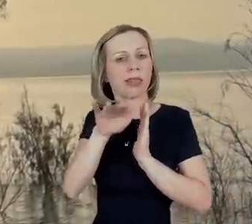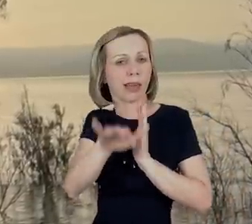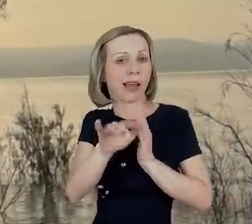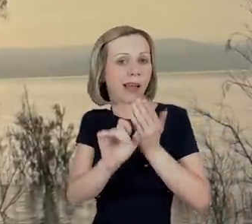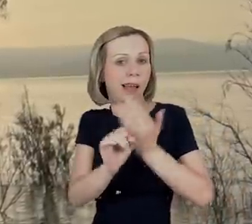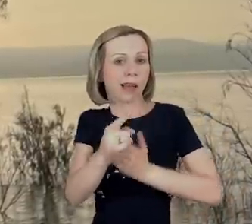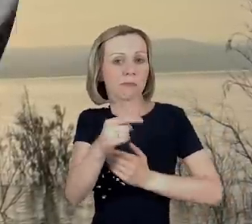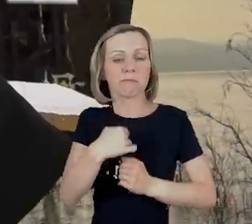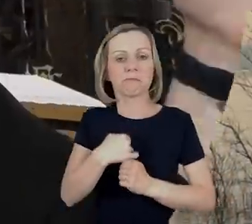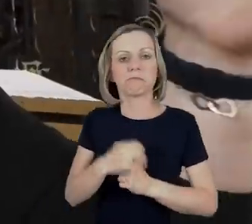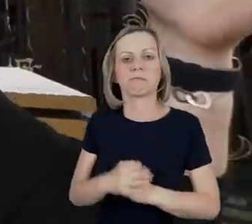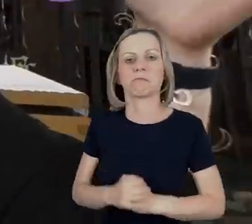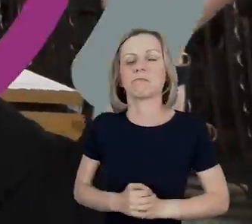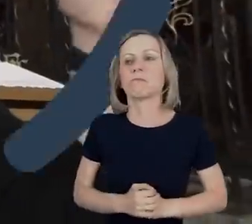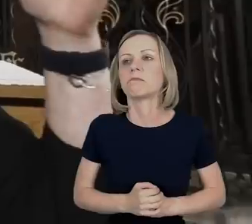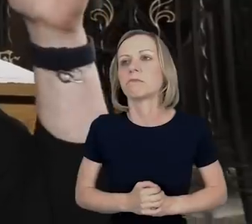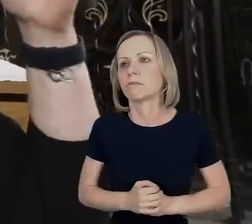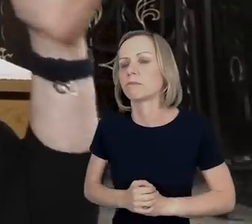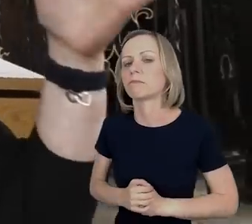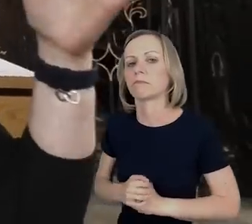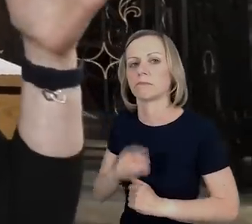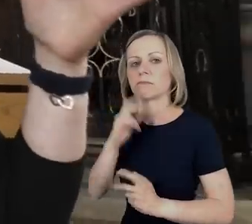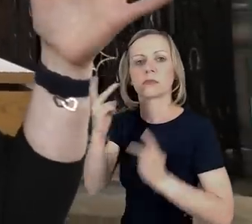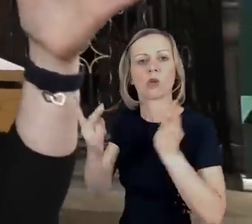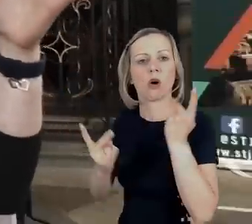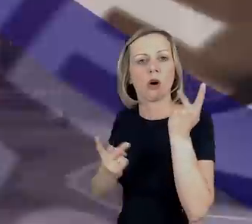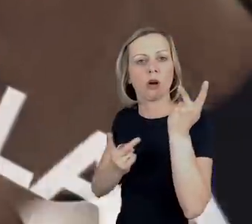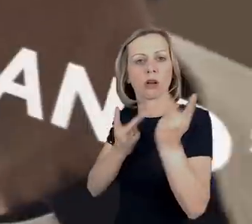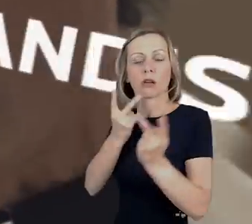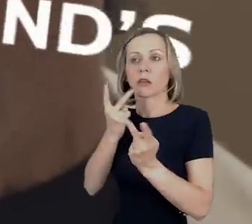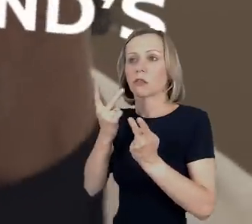mountain. God bless all of you.